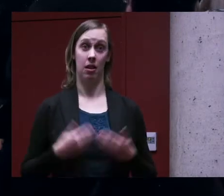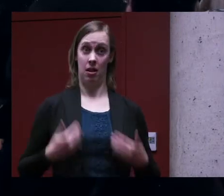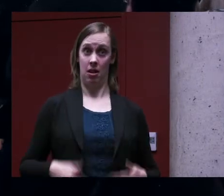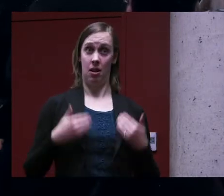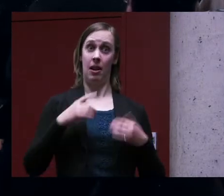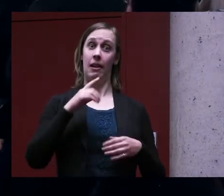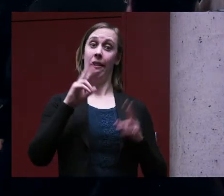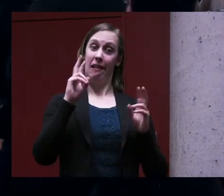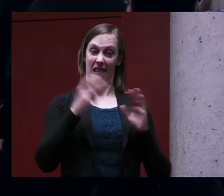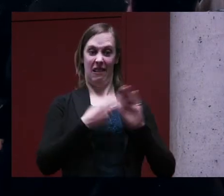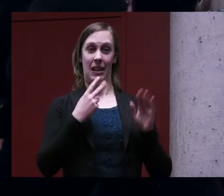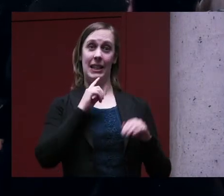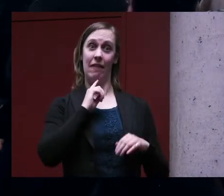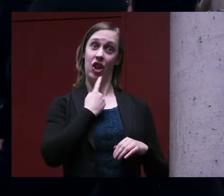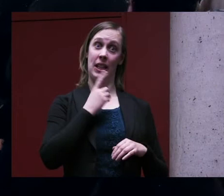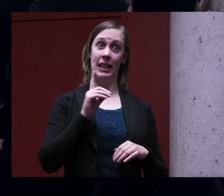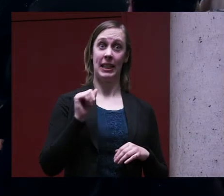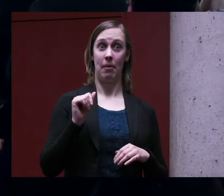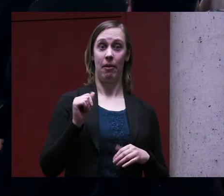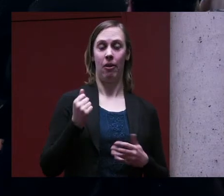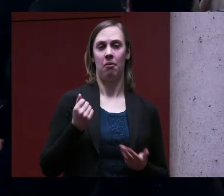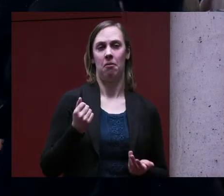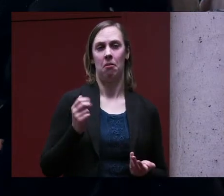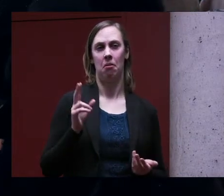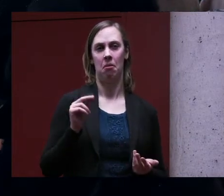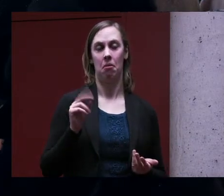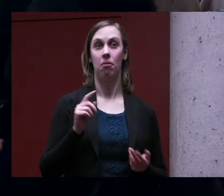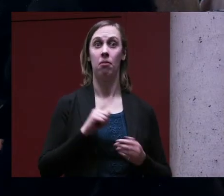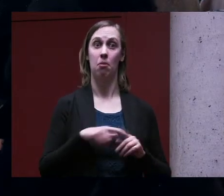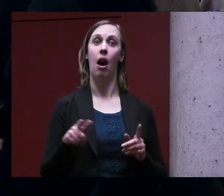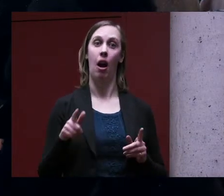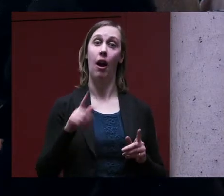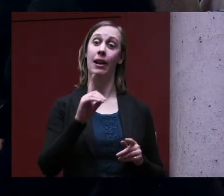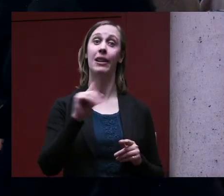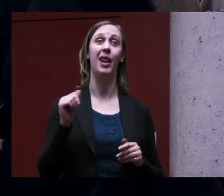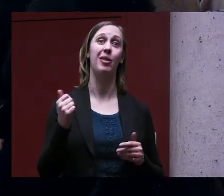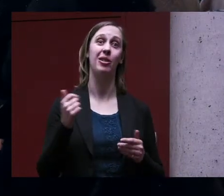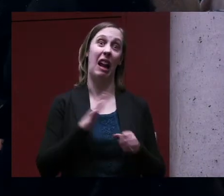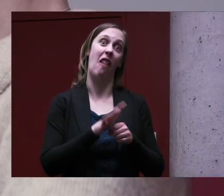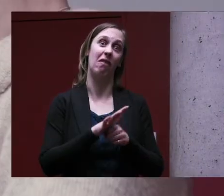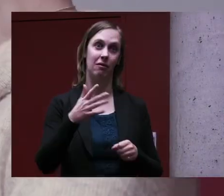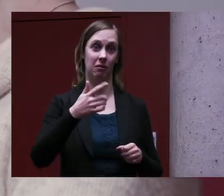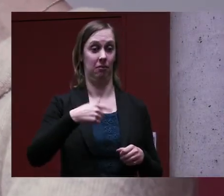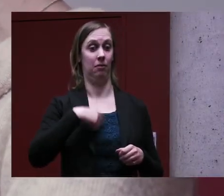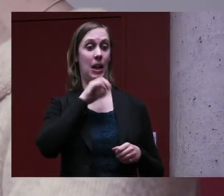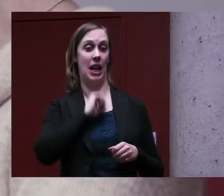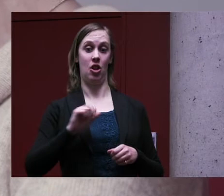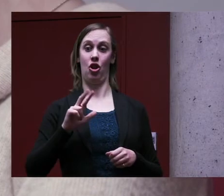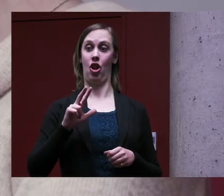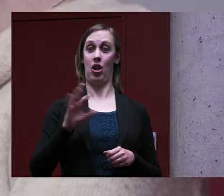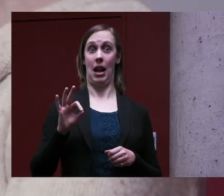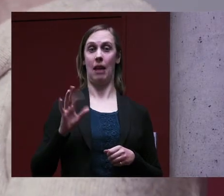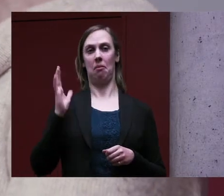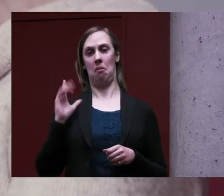but I am disabled enough that I've had to live in long-term care since the age of 39 in